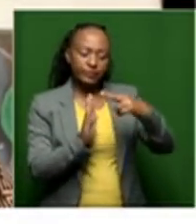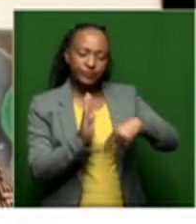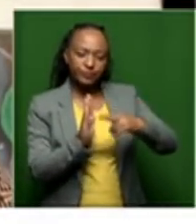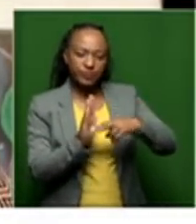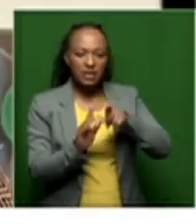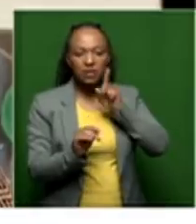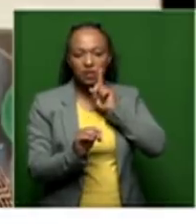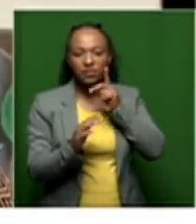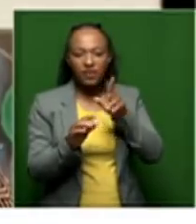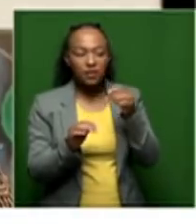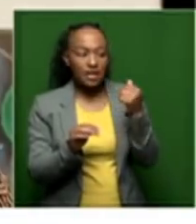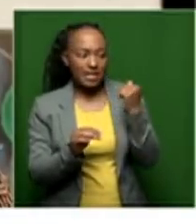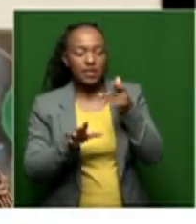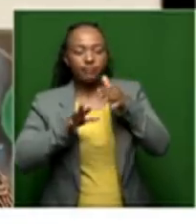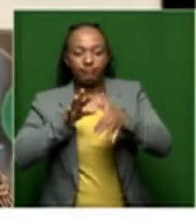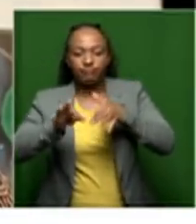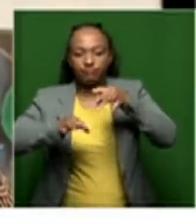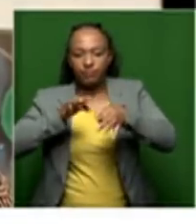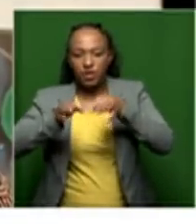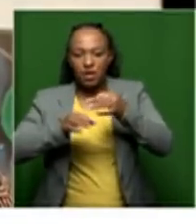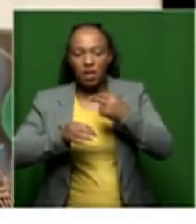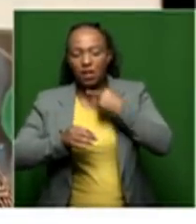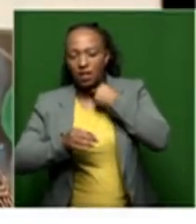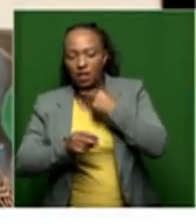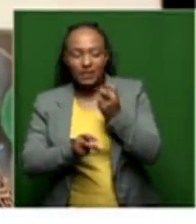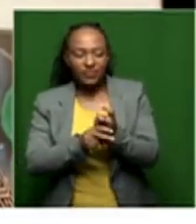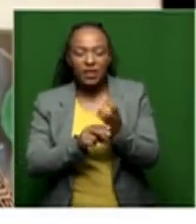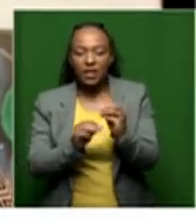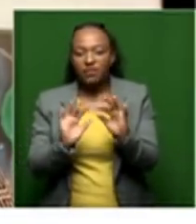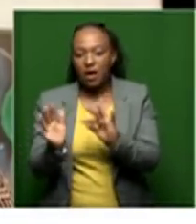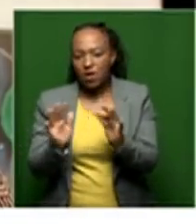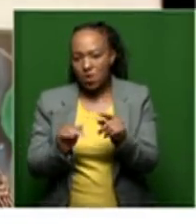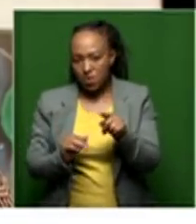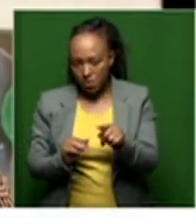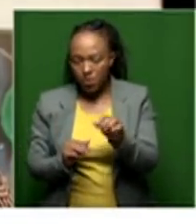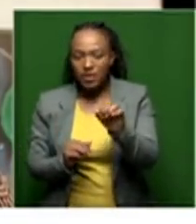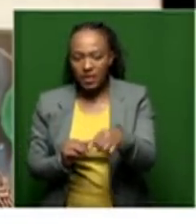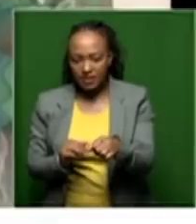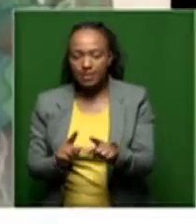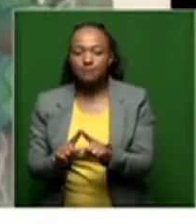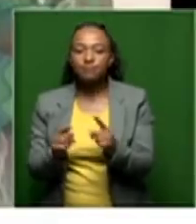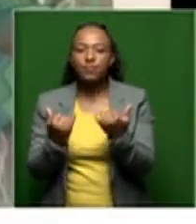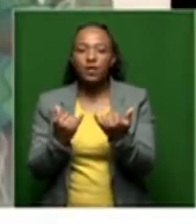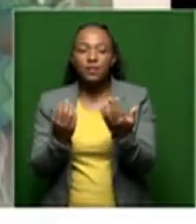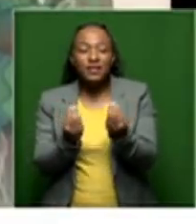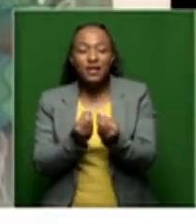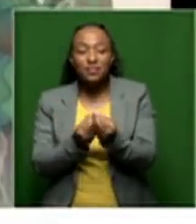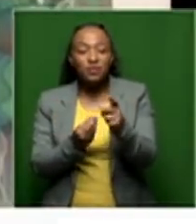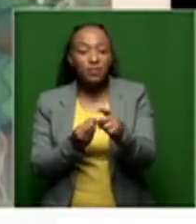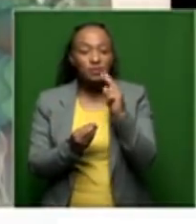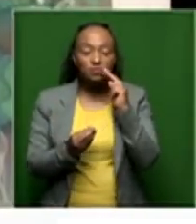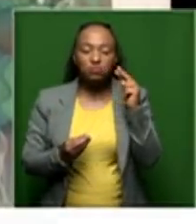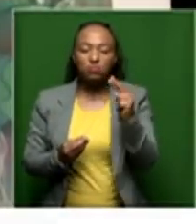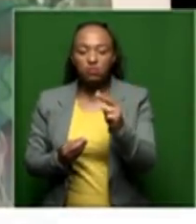pains yesterday to explain the difficulty in that regard. And of course, it is something that has to be looked